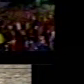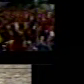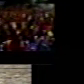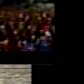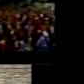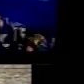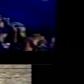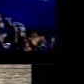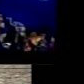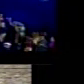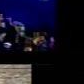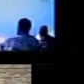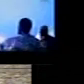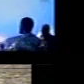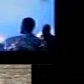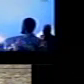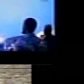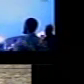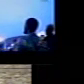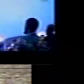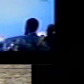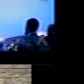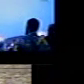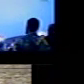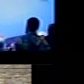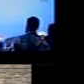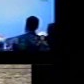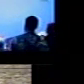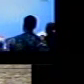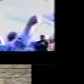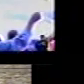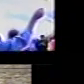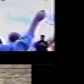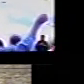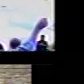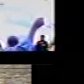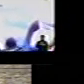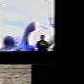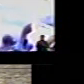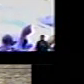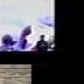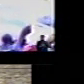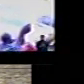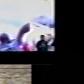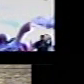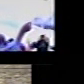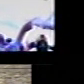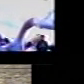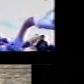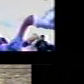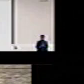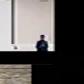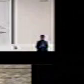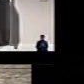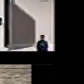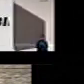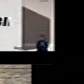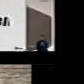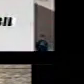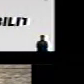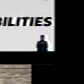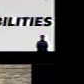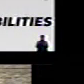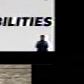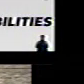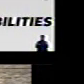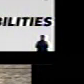Jesus. By the blood of Jesus, remove it. Oh God, by the power of the Holy Ghost, remove it. By the fire of the Holy Ghost, remove it. Anything, oh